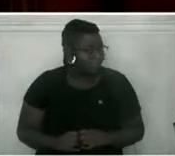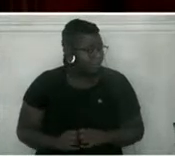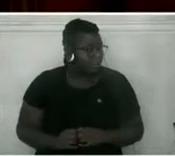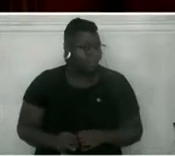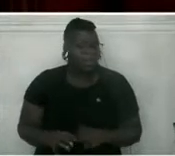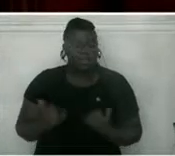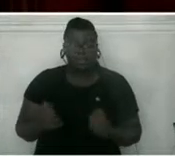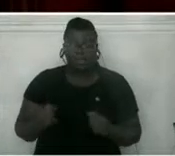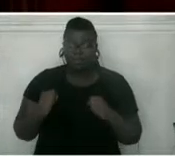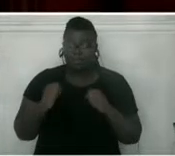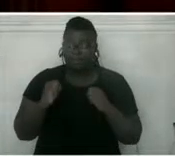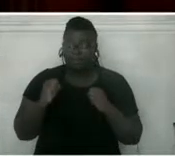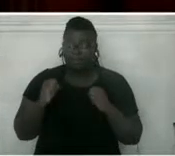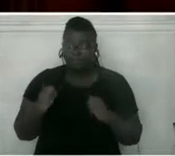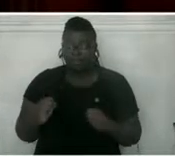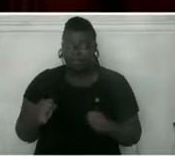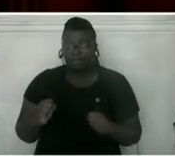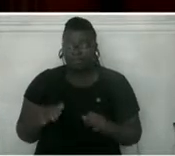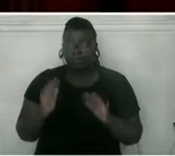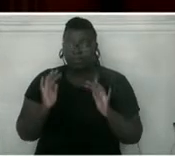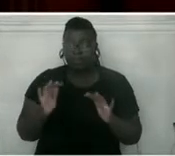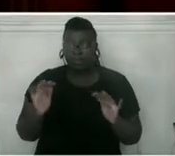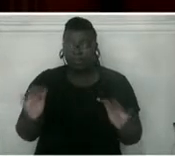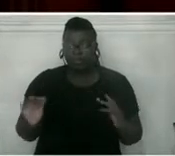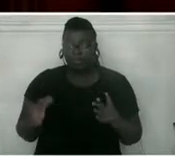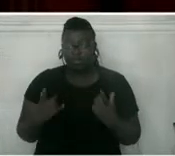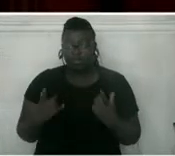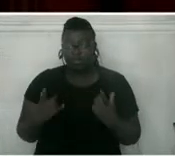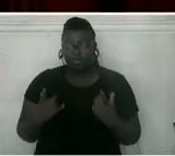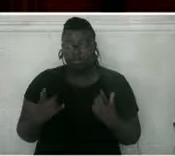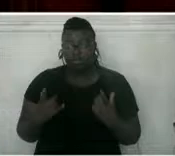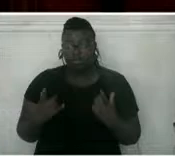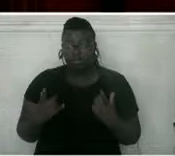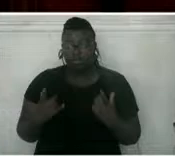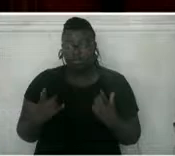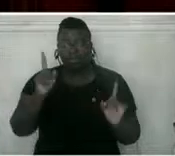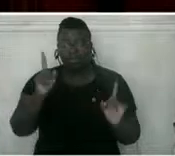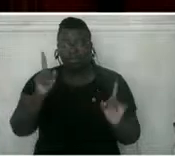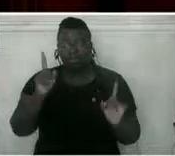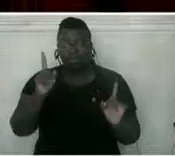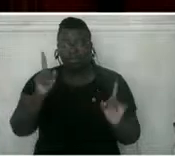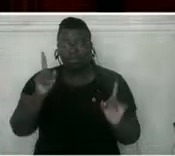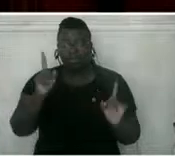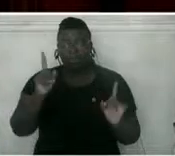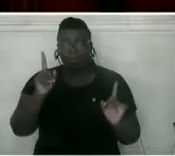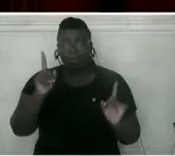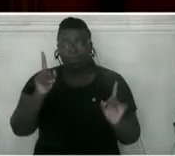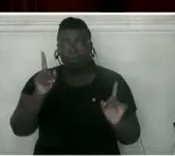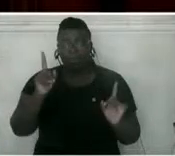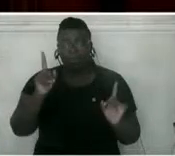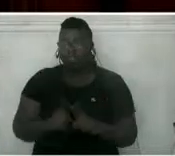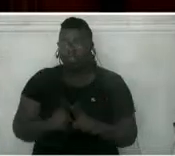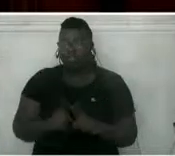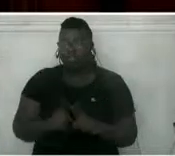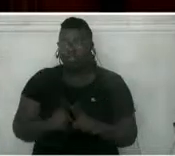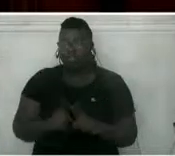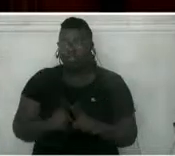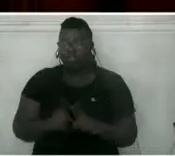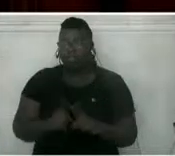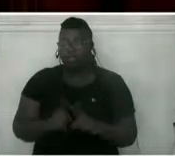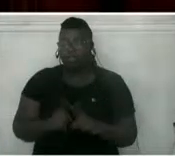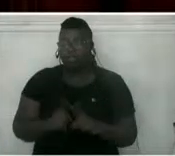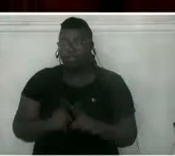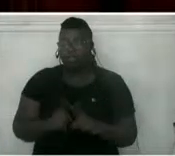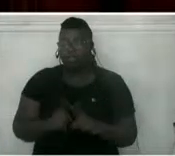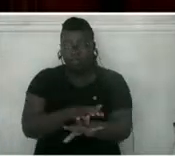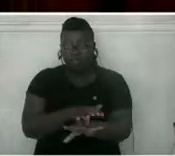taken a firm view that those who did that must be held accountable. We also visited farming